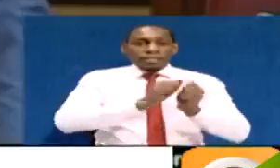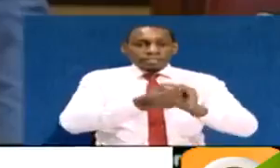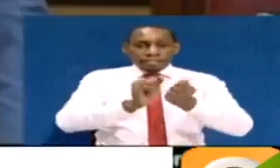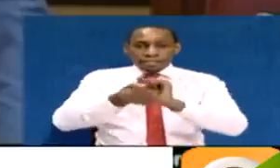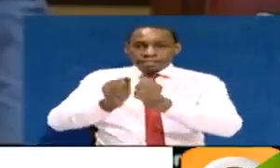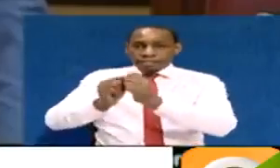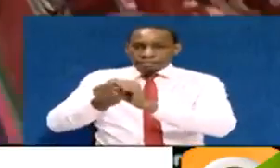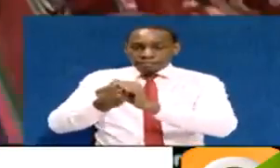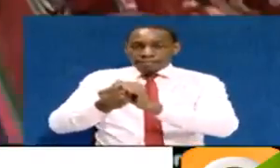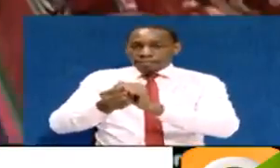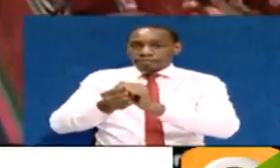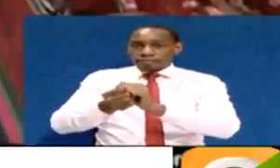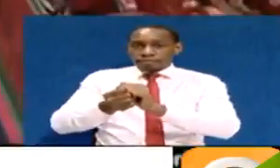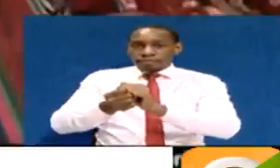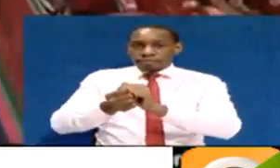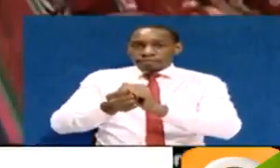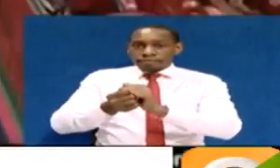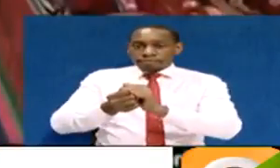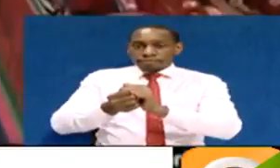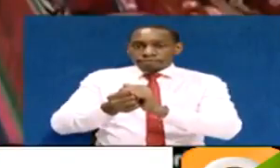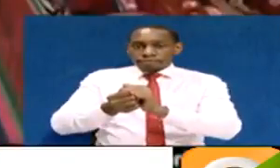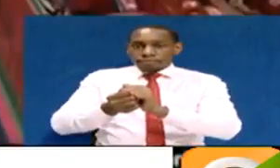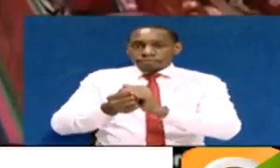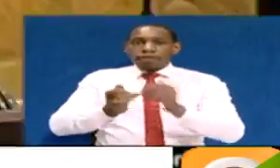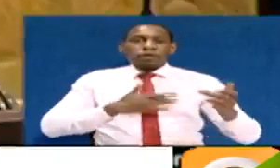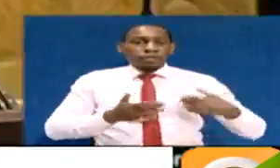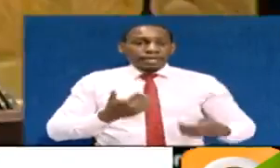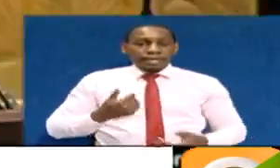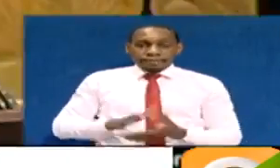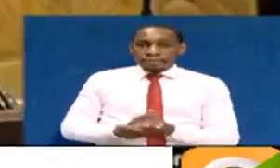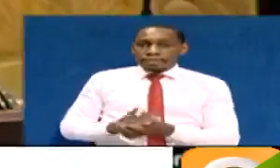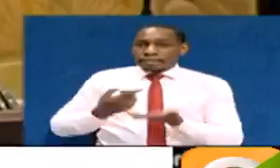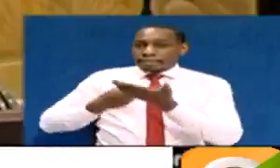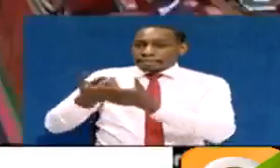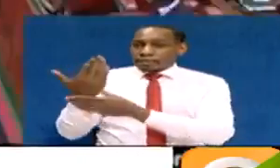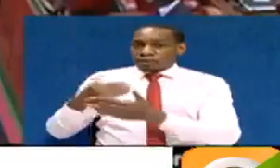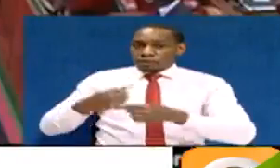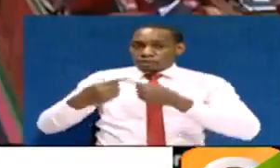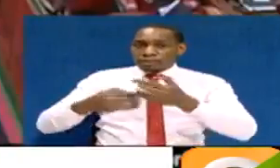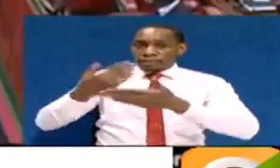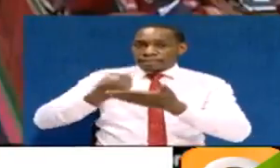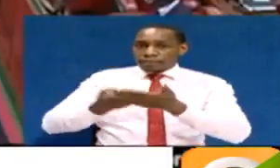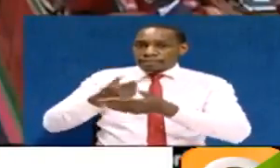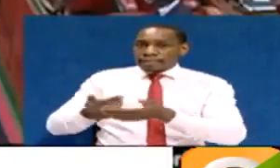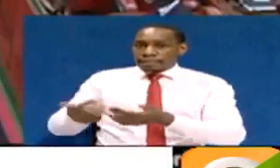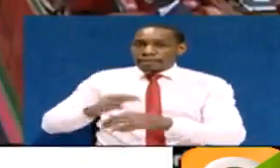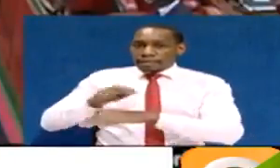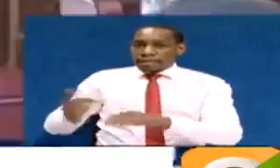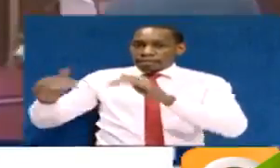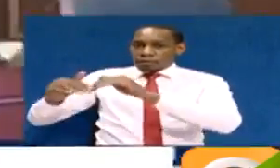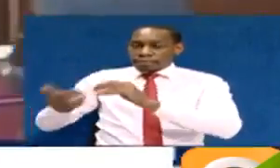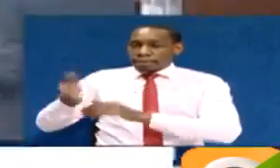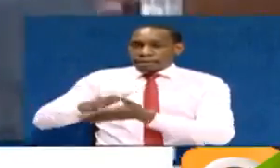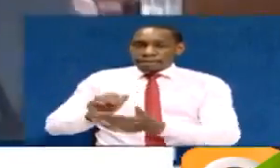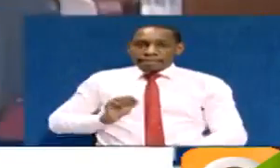changes in areas where we feel the shoe pinches. Debate on the document continues next week when the National Assembly resumes. The Senate